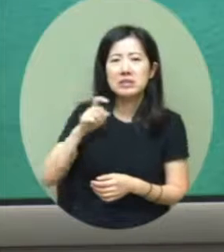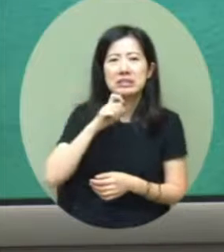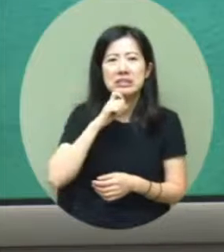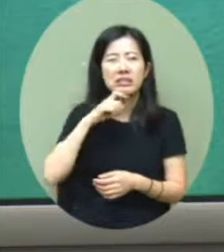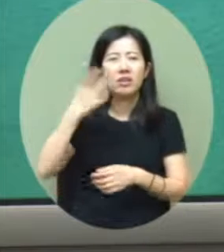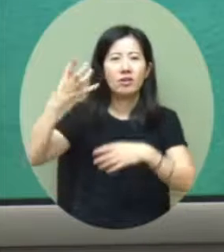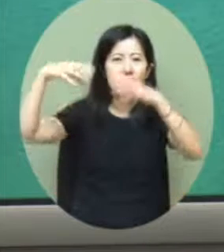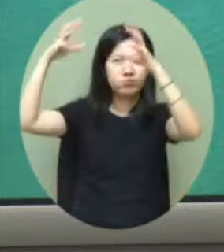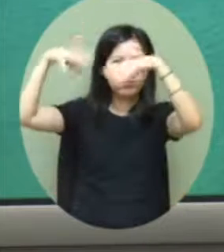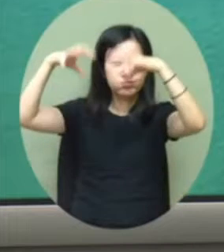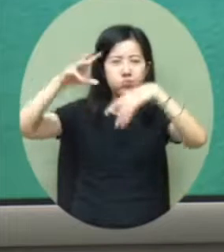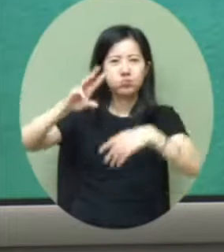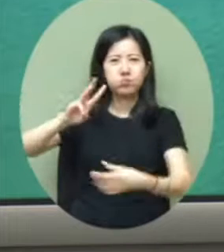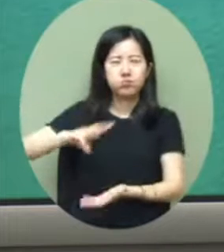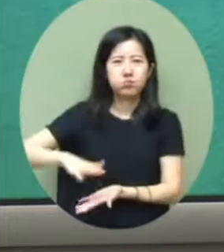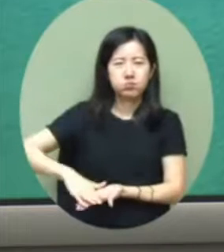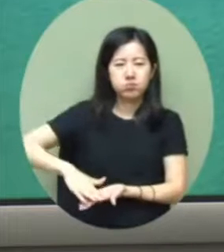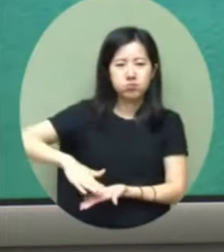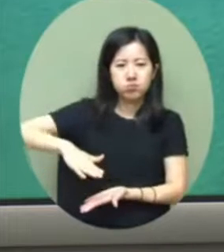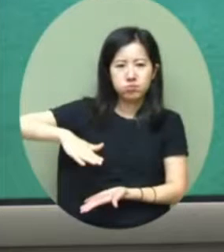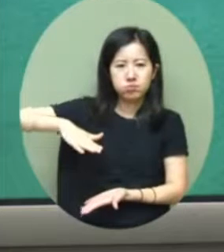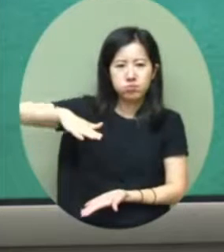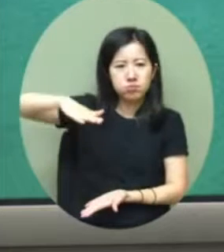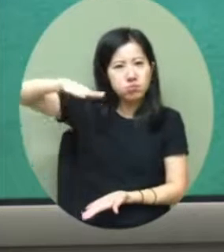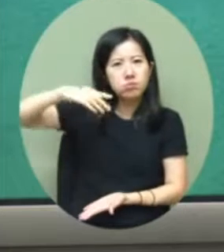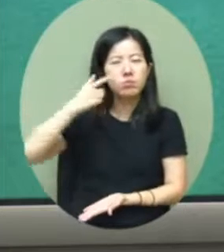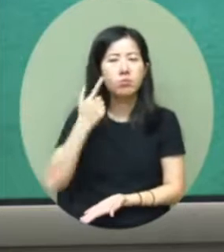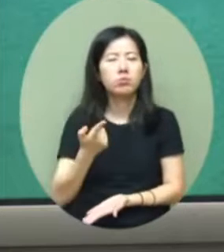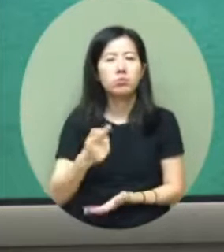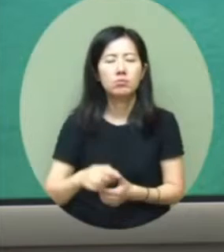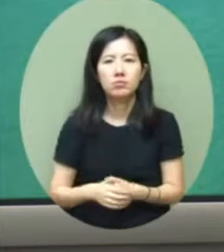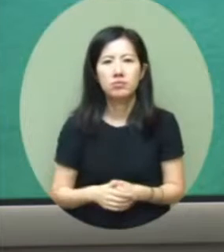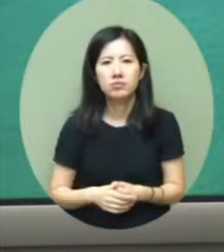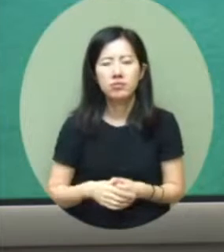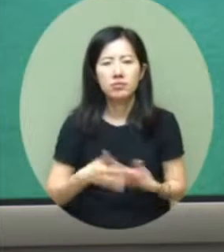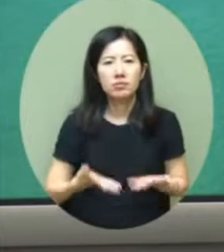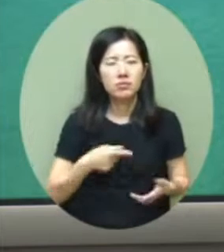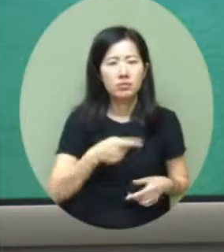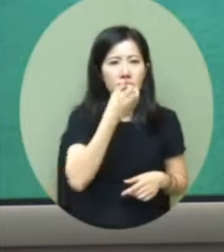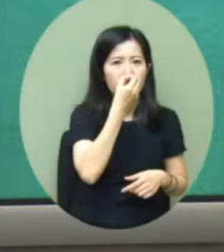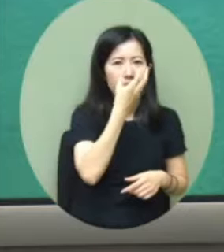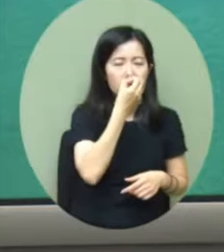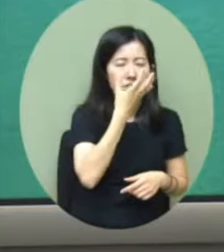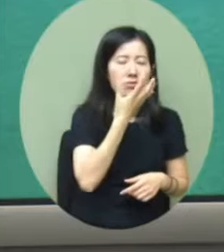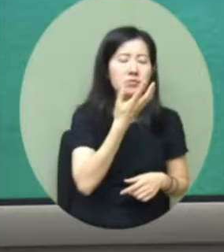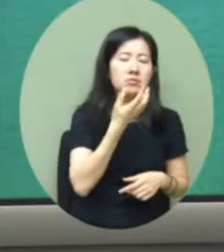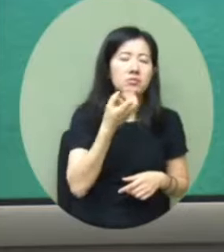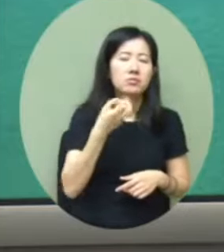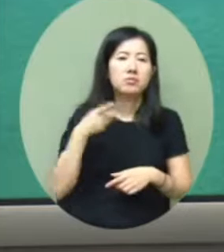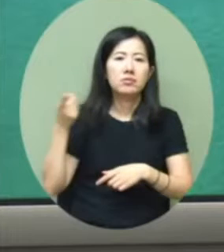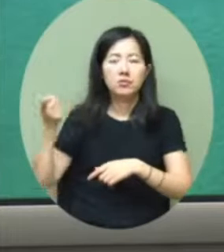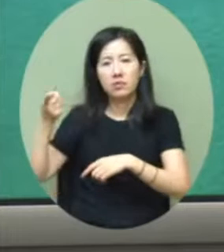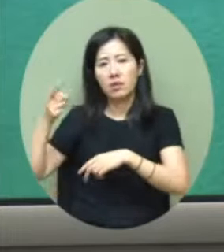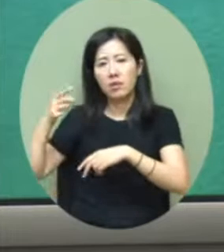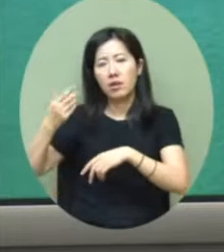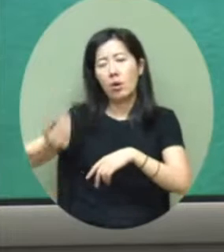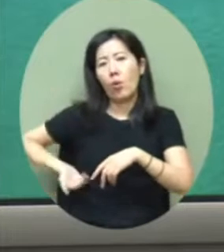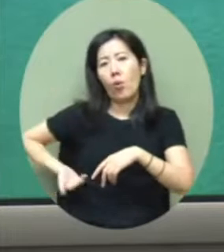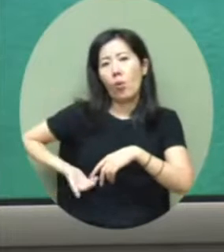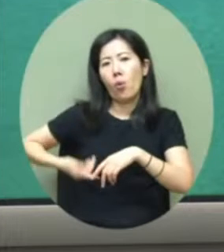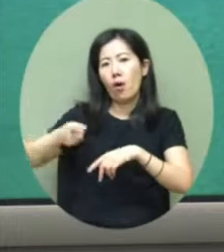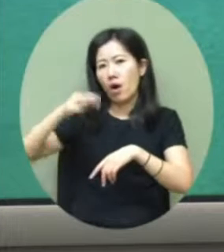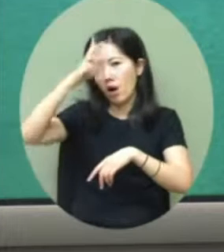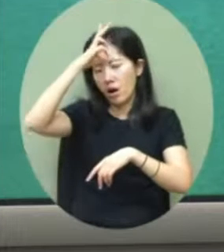been good dialogues between Hong Kong authorities and the relevant authorities in different cities